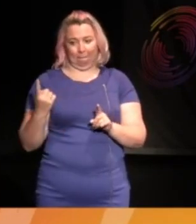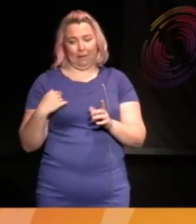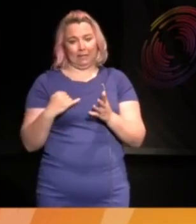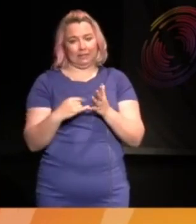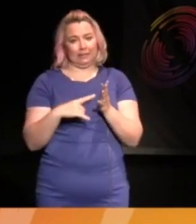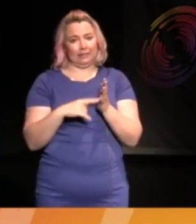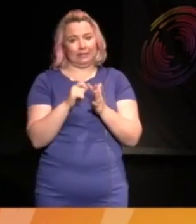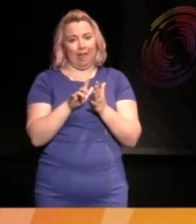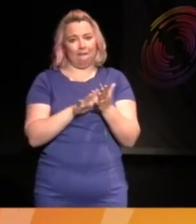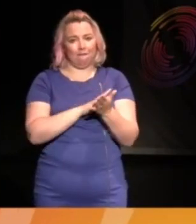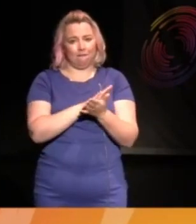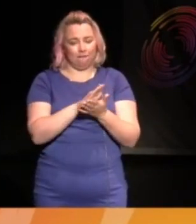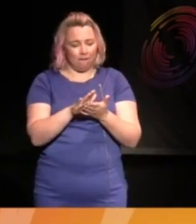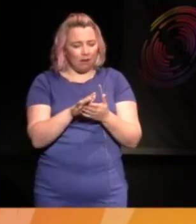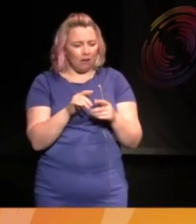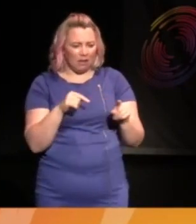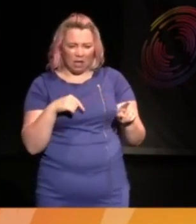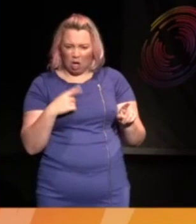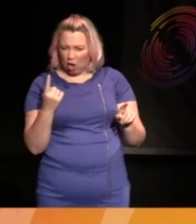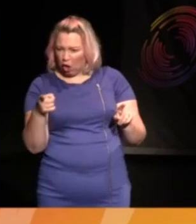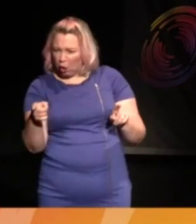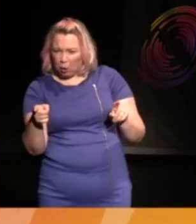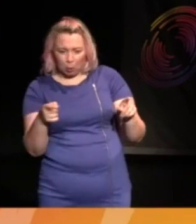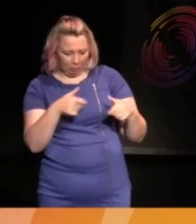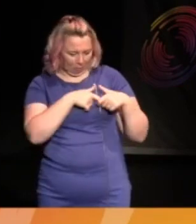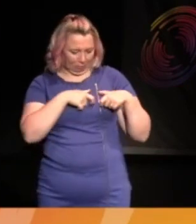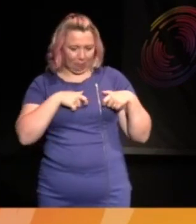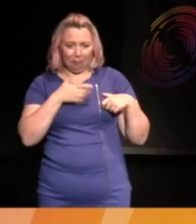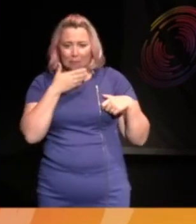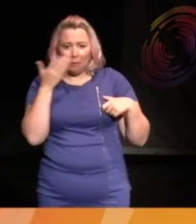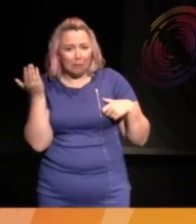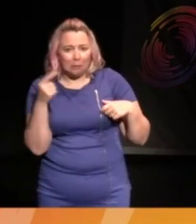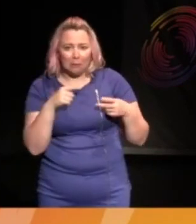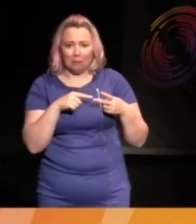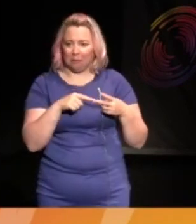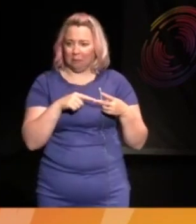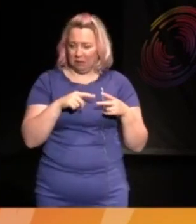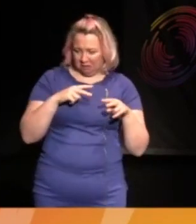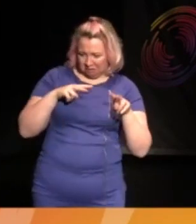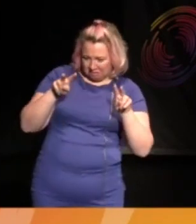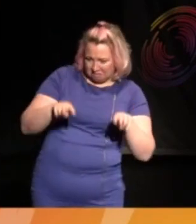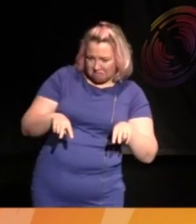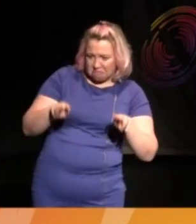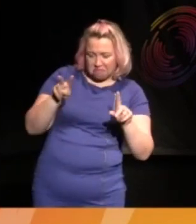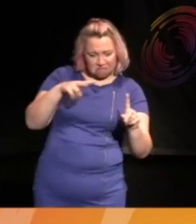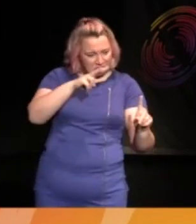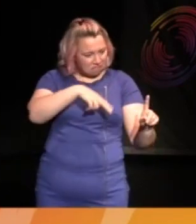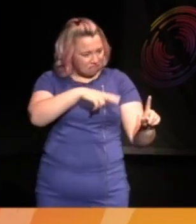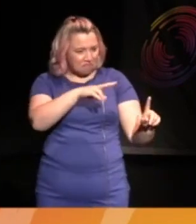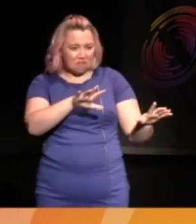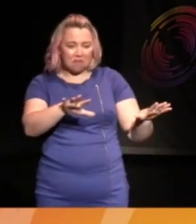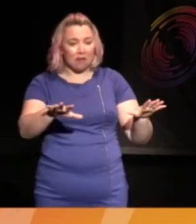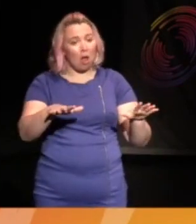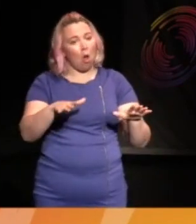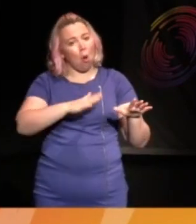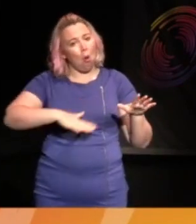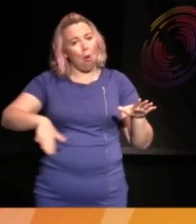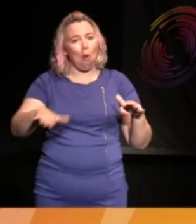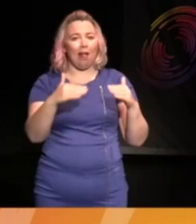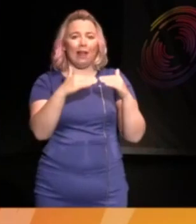you couldn't work out who was who because nobody had badges on, nobody had, a place, so there was an equal